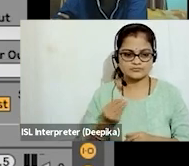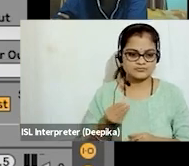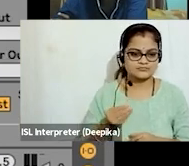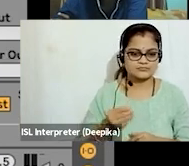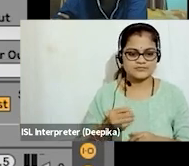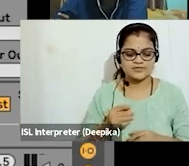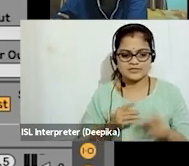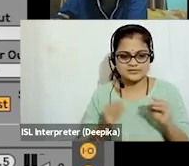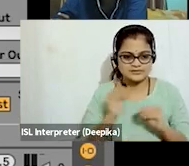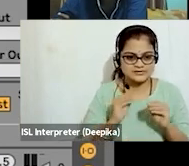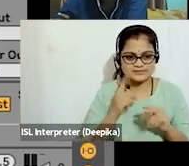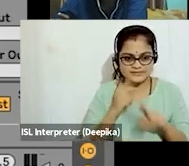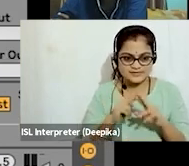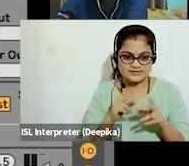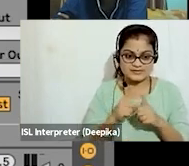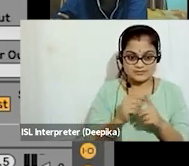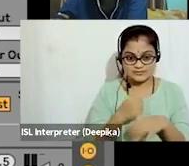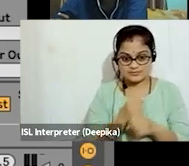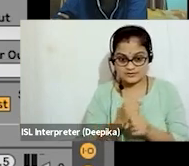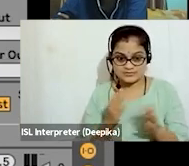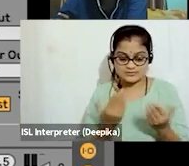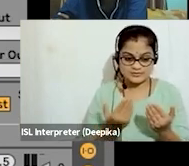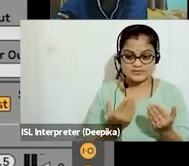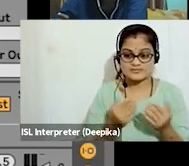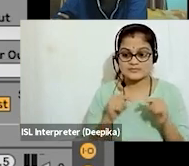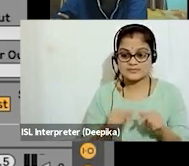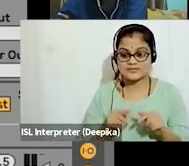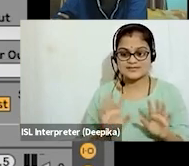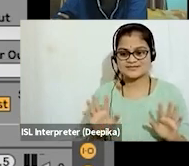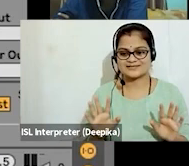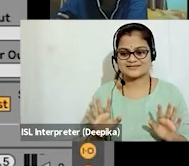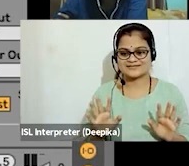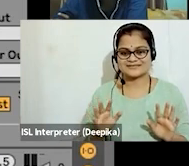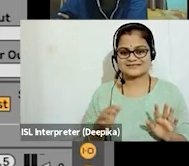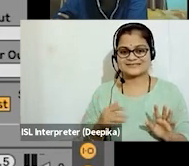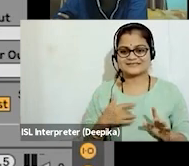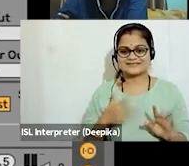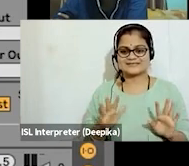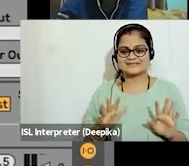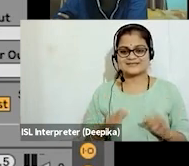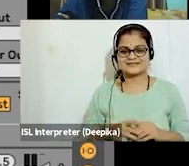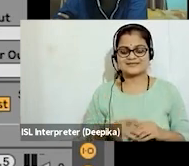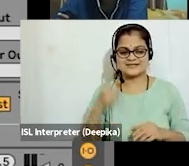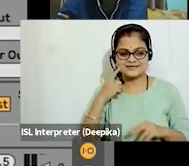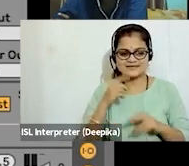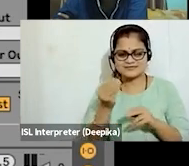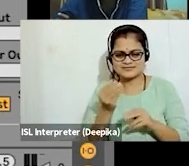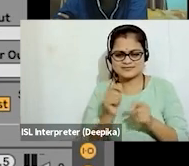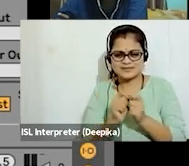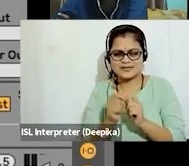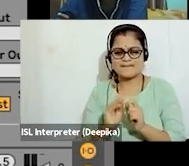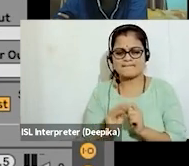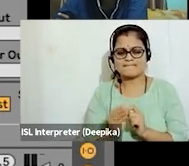I wouldn't do this otherwise, but for this, it kind of made sense for just to make this sound a little better.